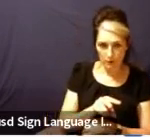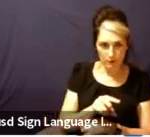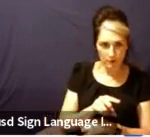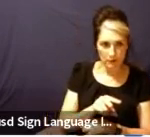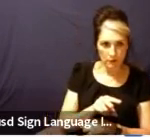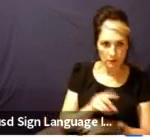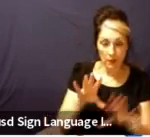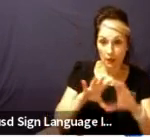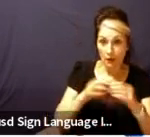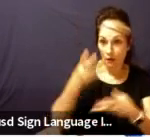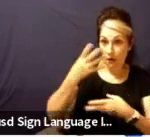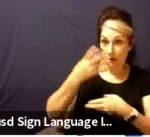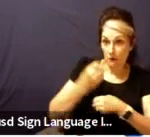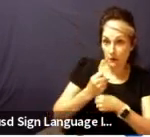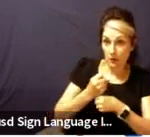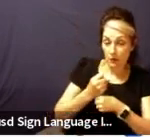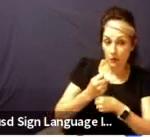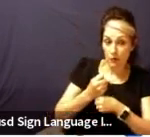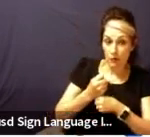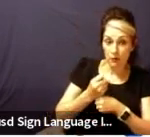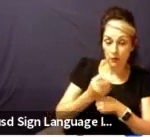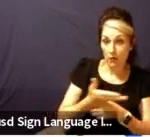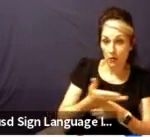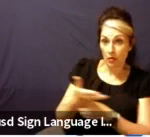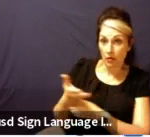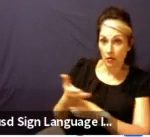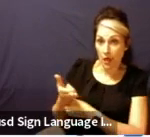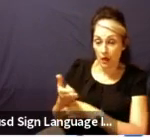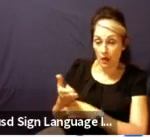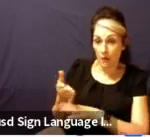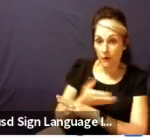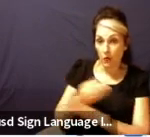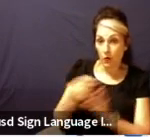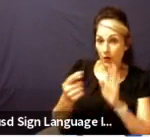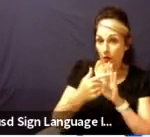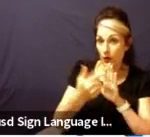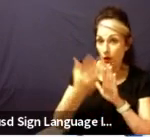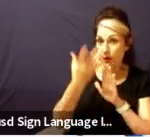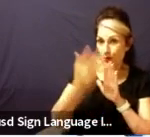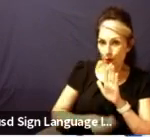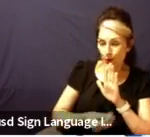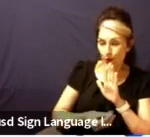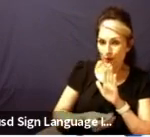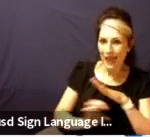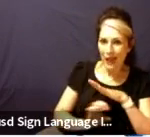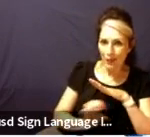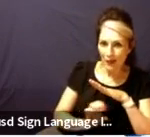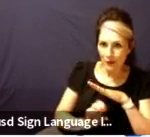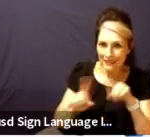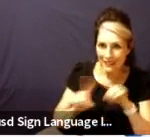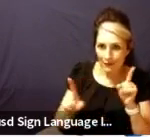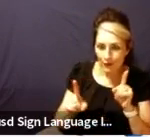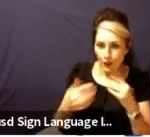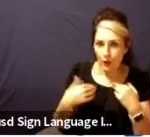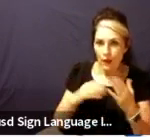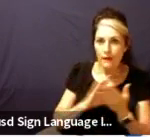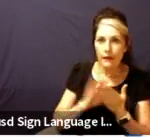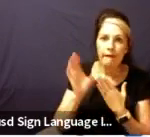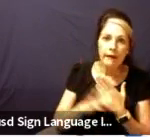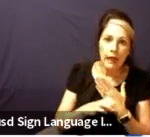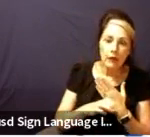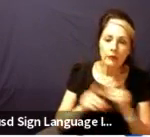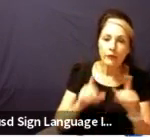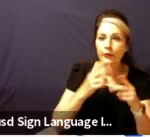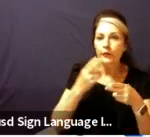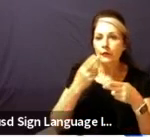the class summary that was up here at the very top is no longer there. Instead, you just have calendar, the